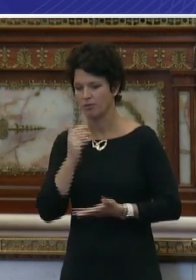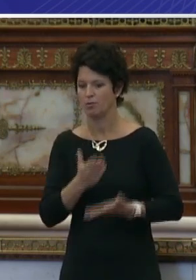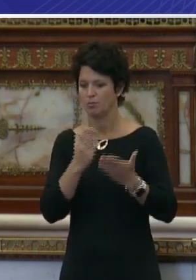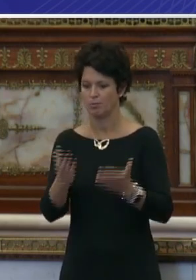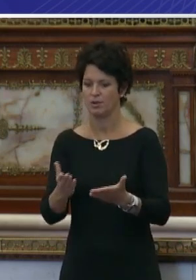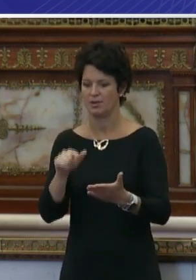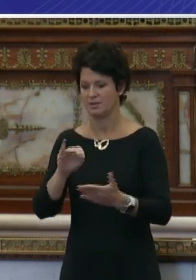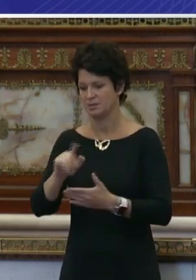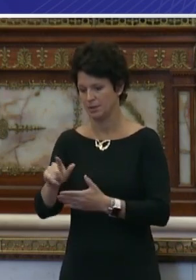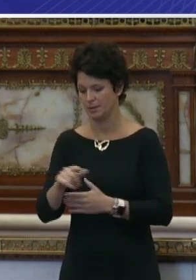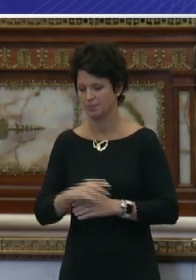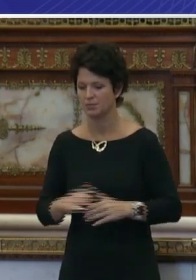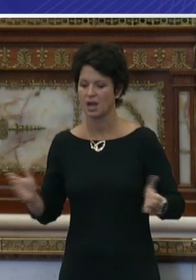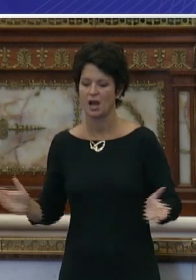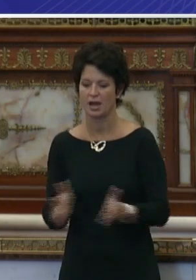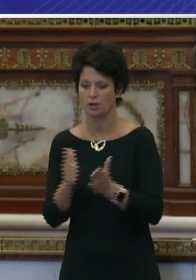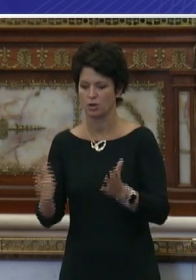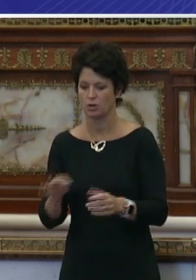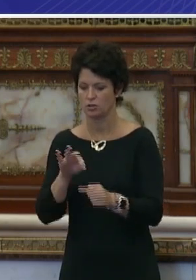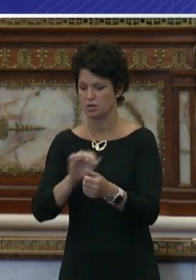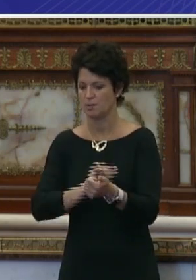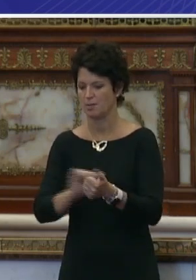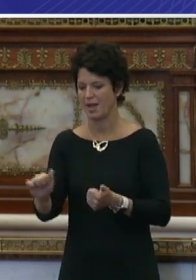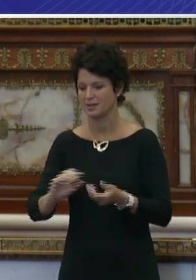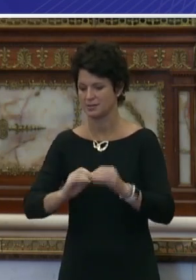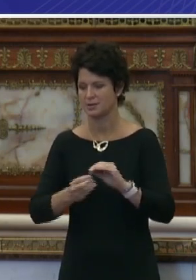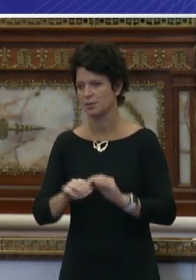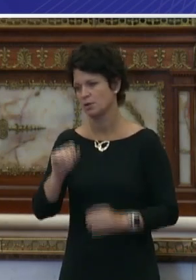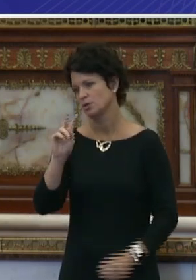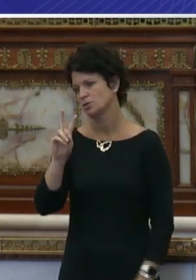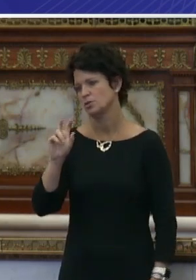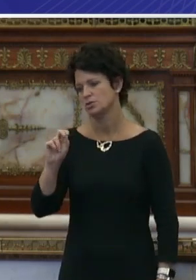to the floor. I urge passage of Bill number